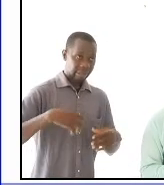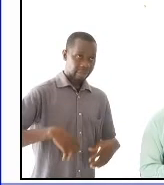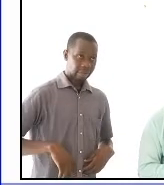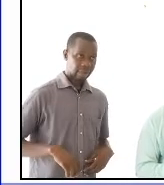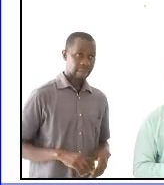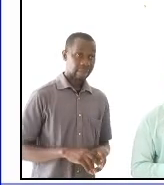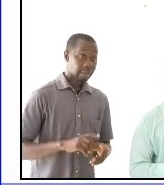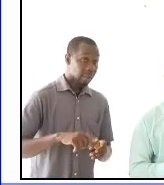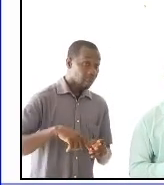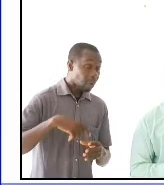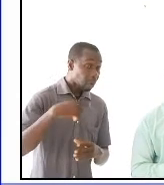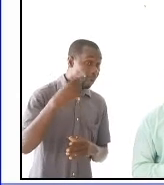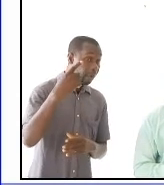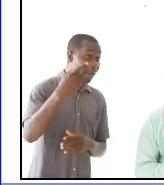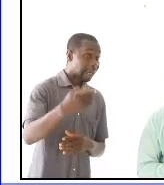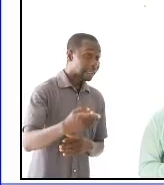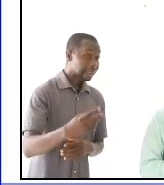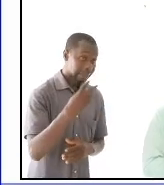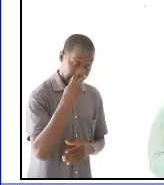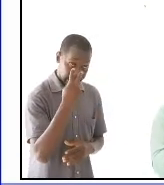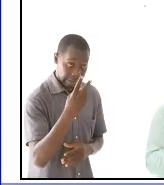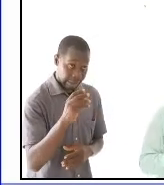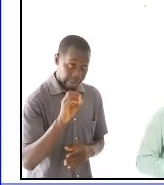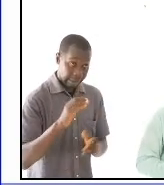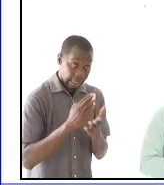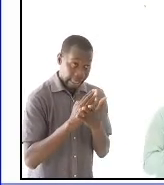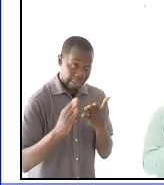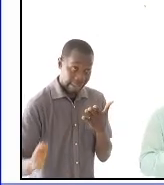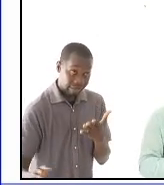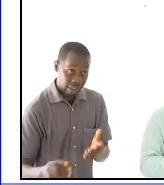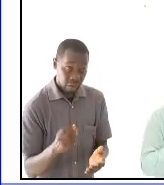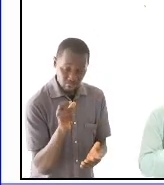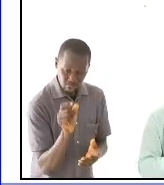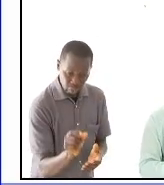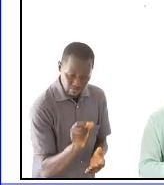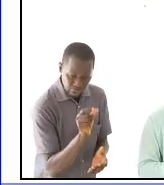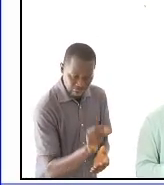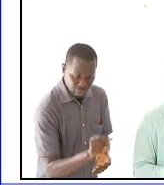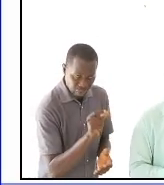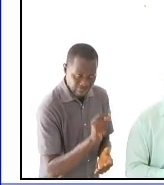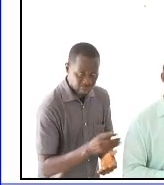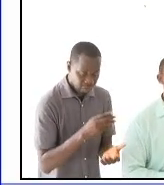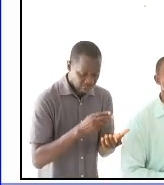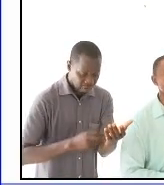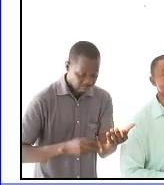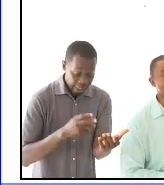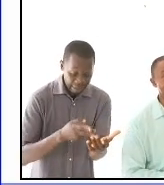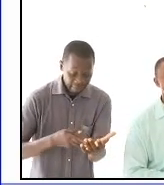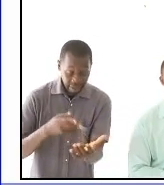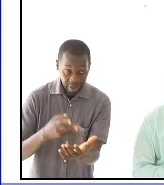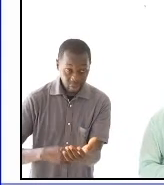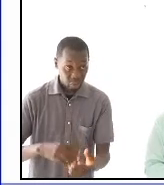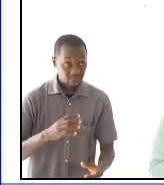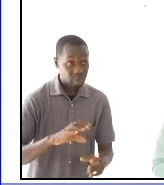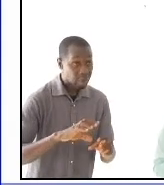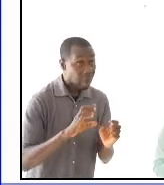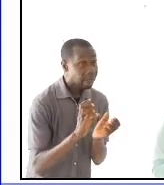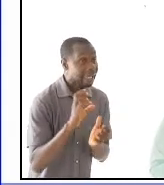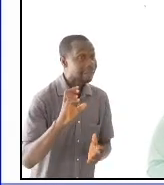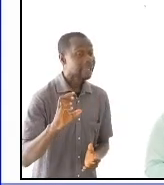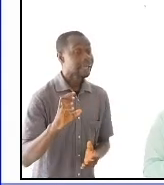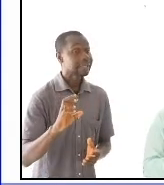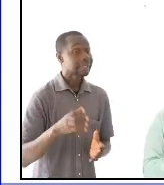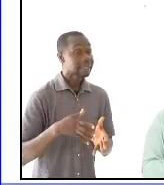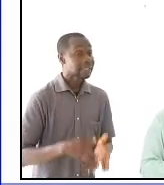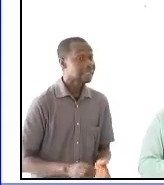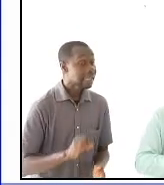go back. So the renal artery divides into smaller and smaller vessels until it becomes capillary.